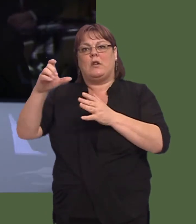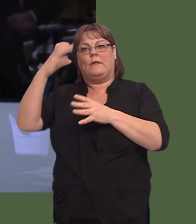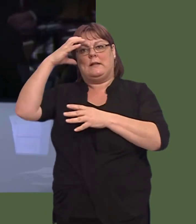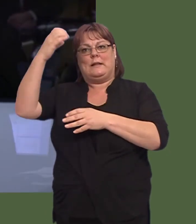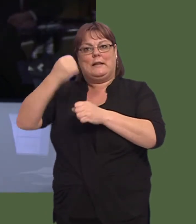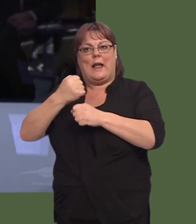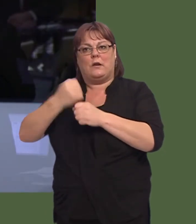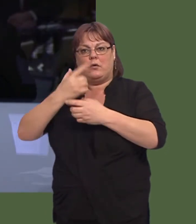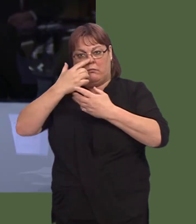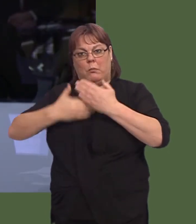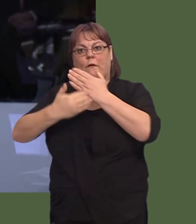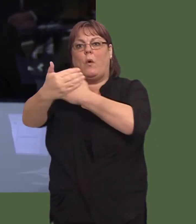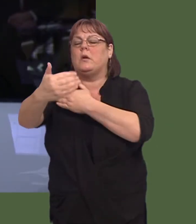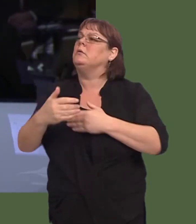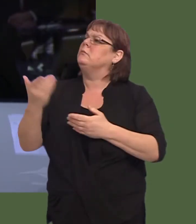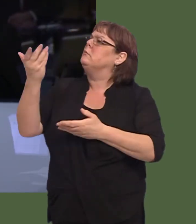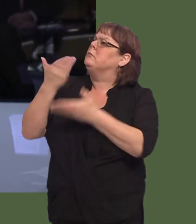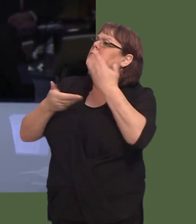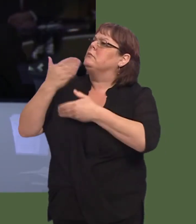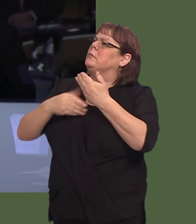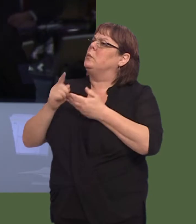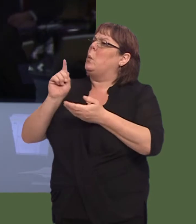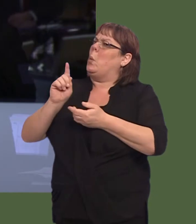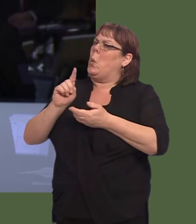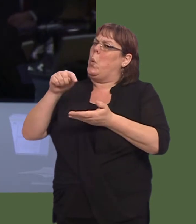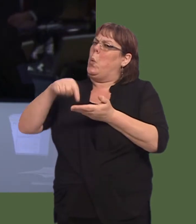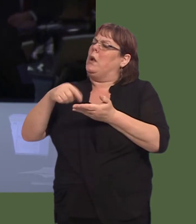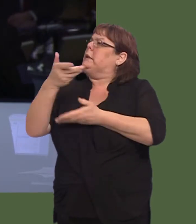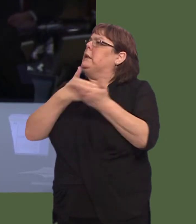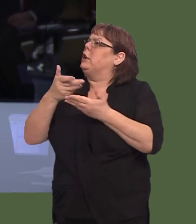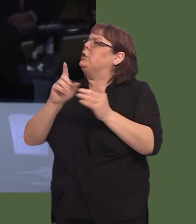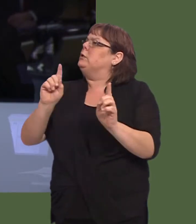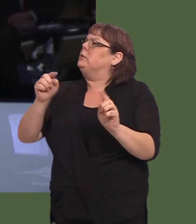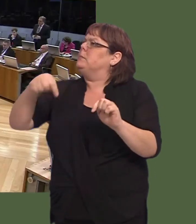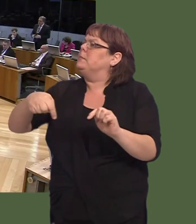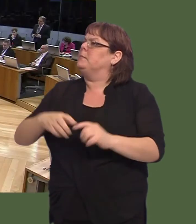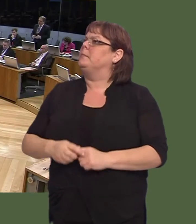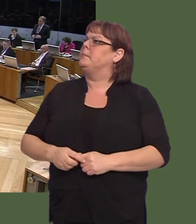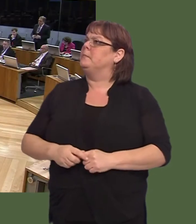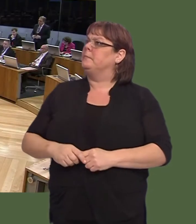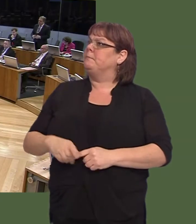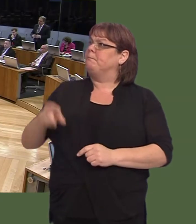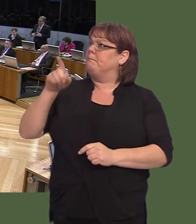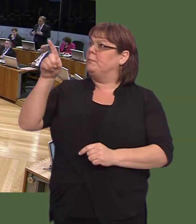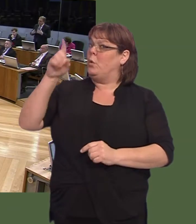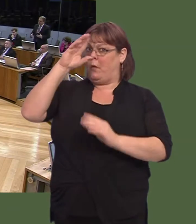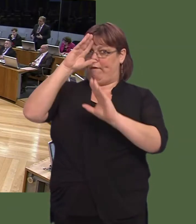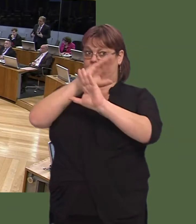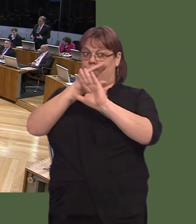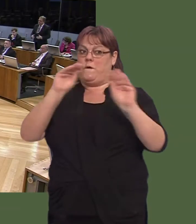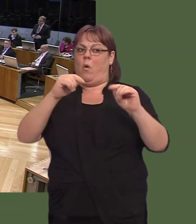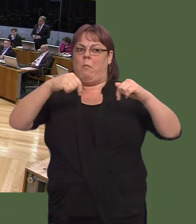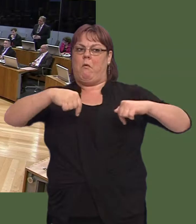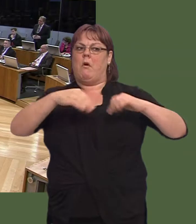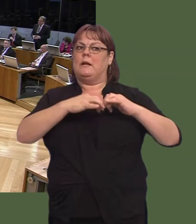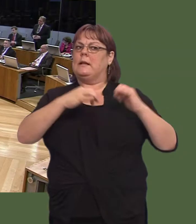this forward. Could you tell us a little bit more about what that programme of discussions is and how you'll be informing